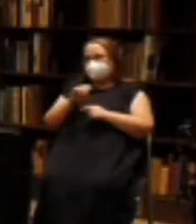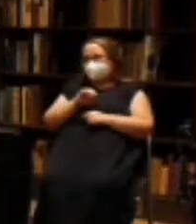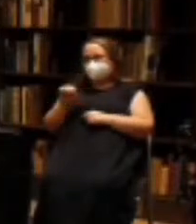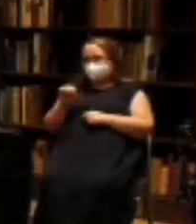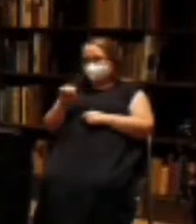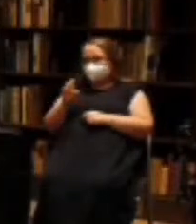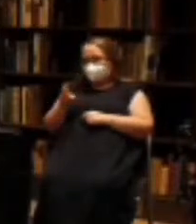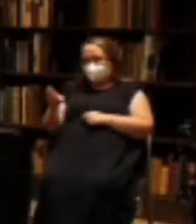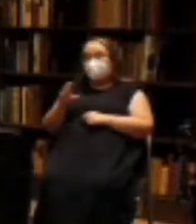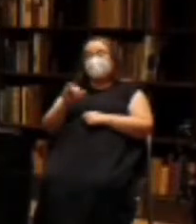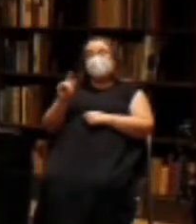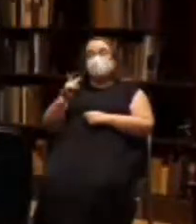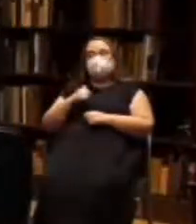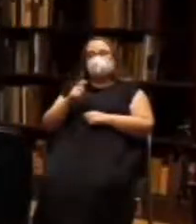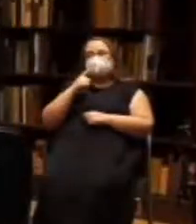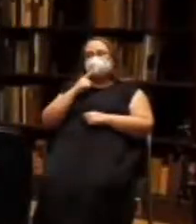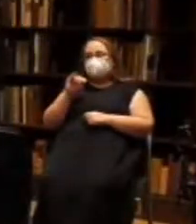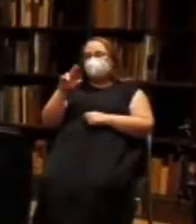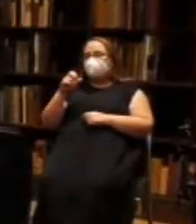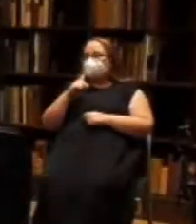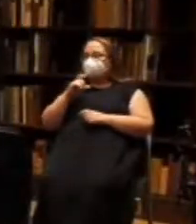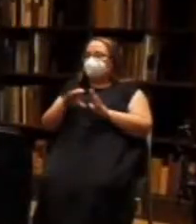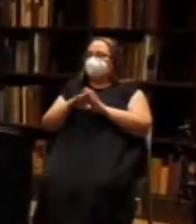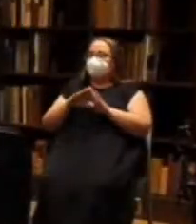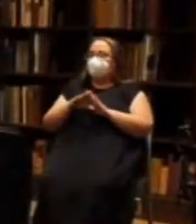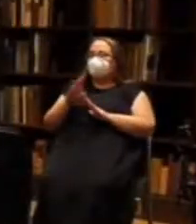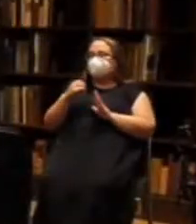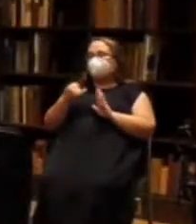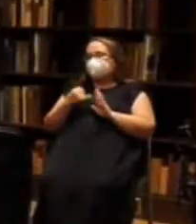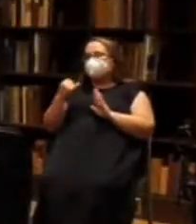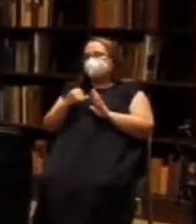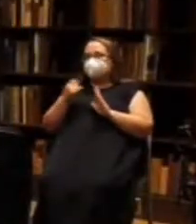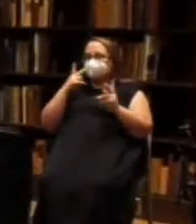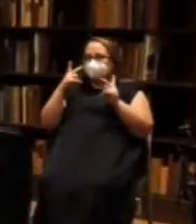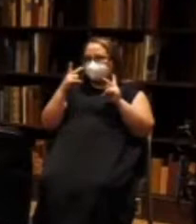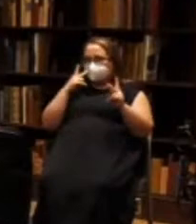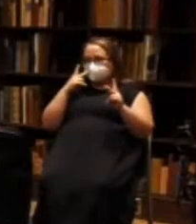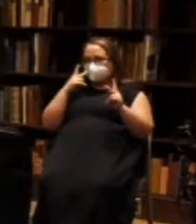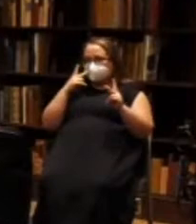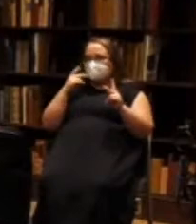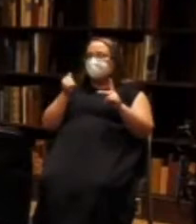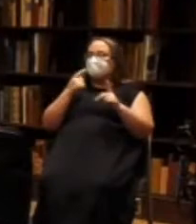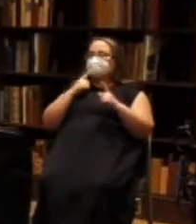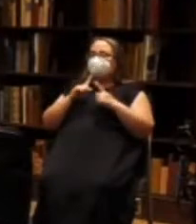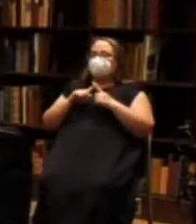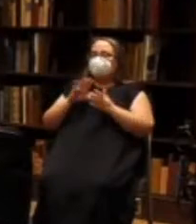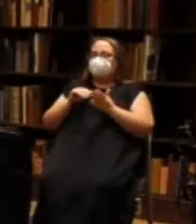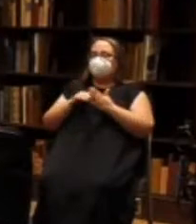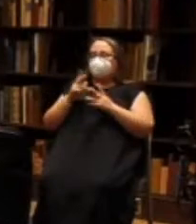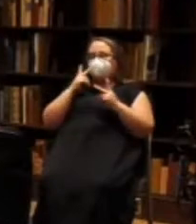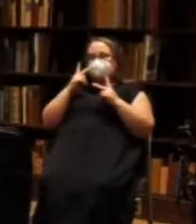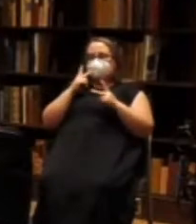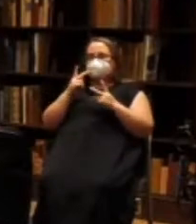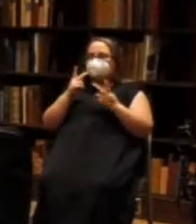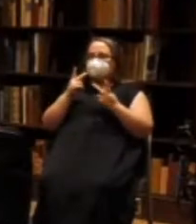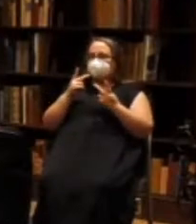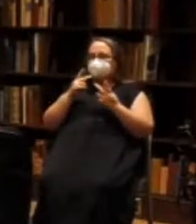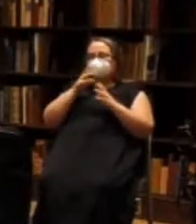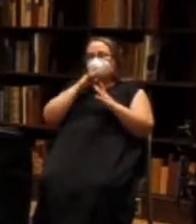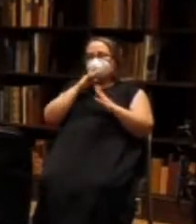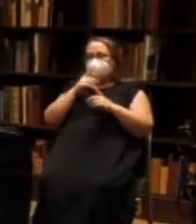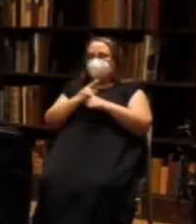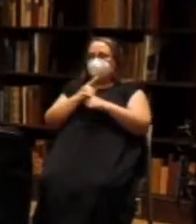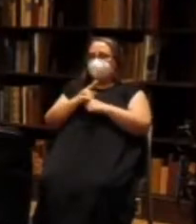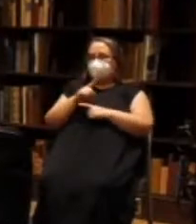East Baltimore. And this is where I would say Cornish really develops his artistic vision. which is to center the voices of regular Black folks through